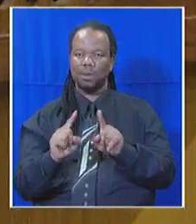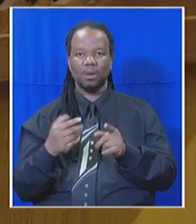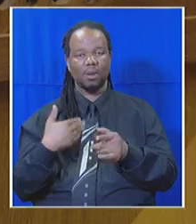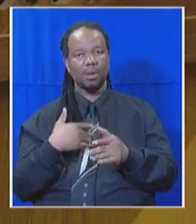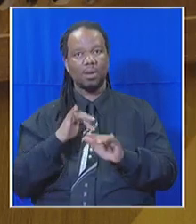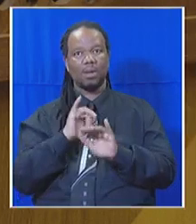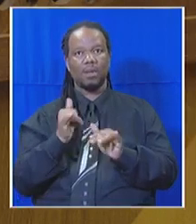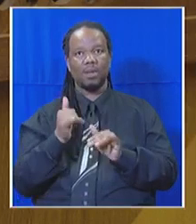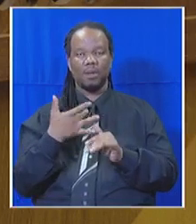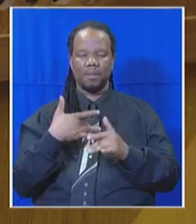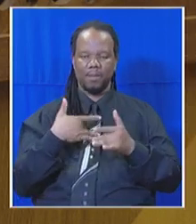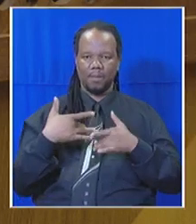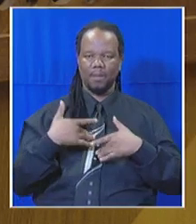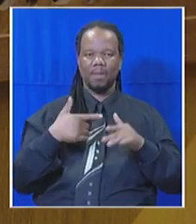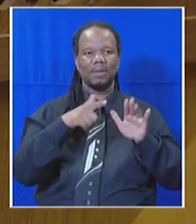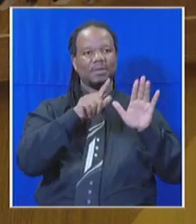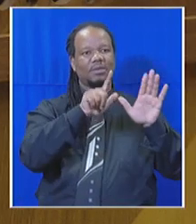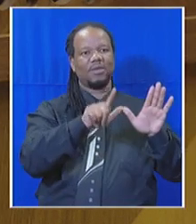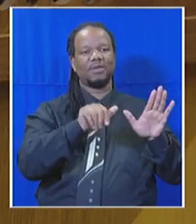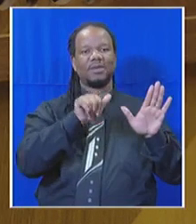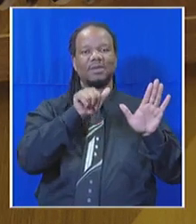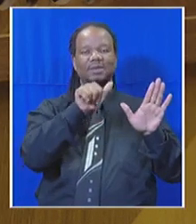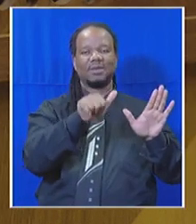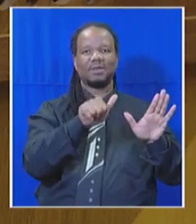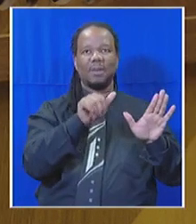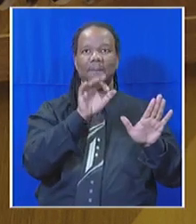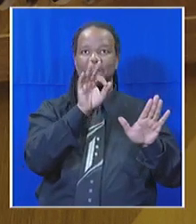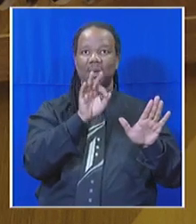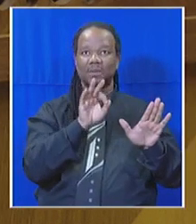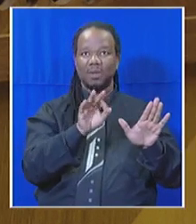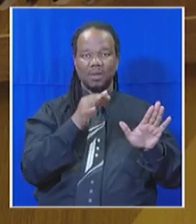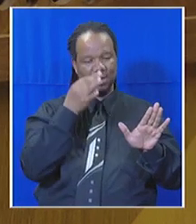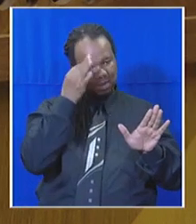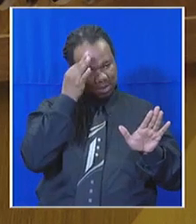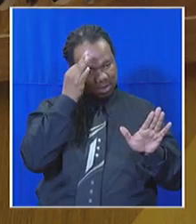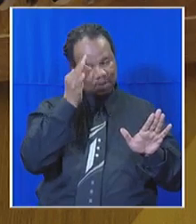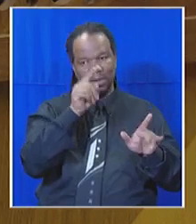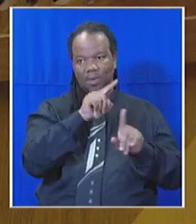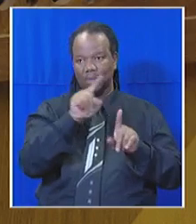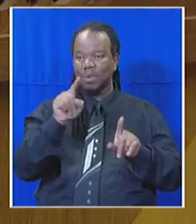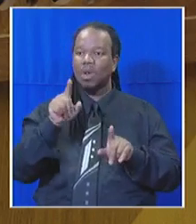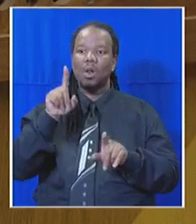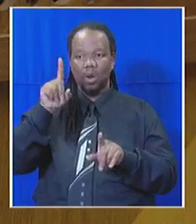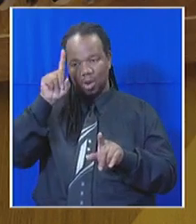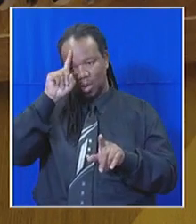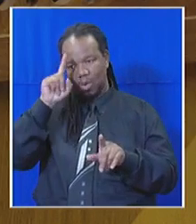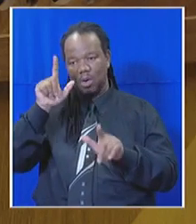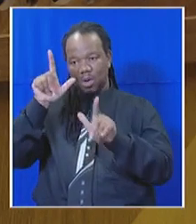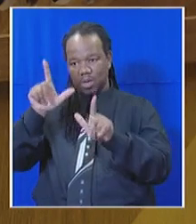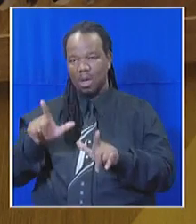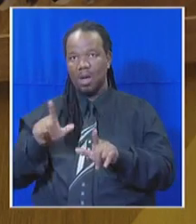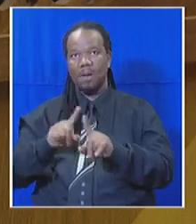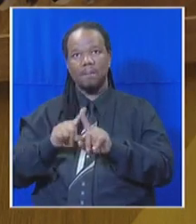concerned, 76% of the briefs by the government go to black advocates. So it is not true to say that